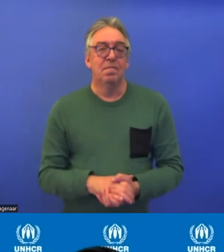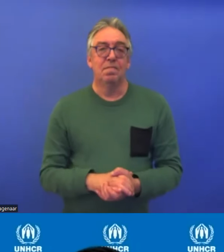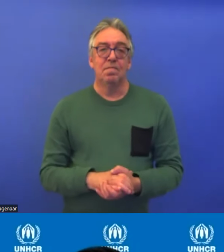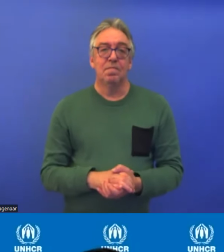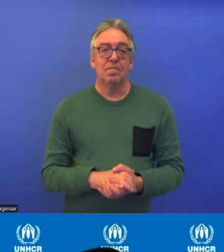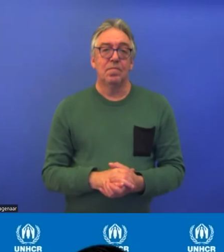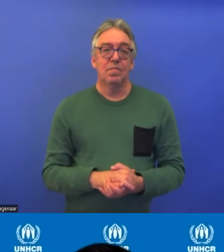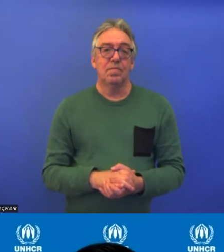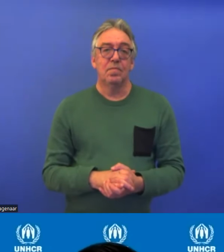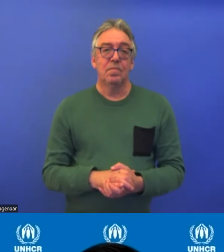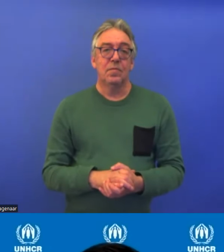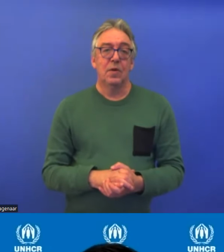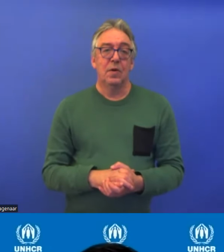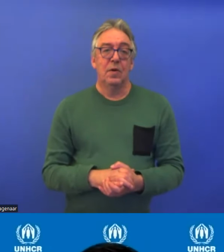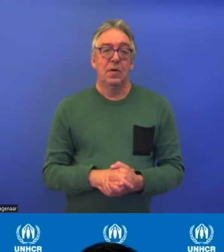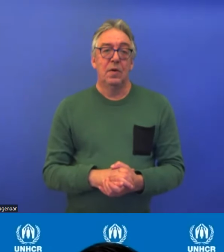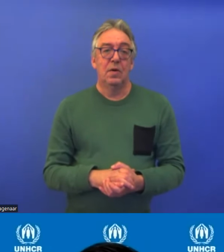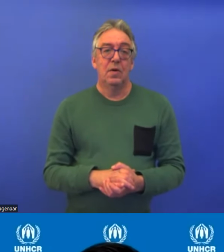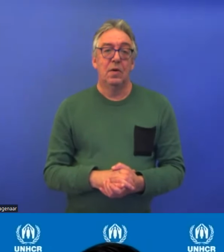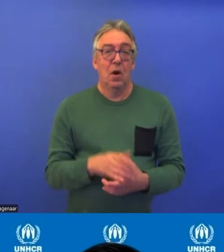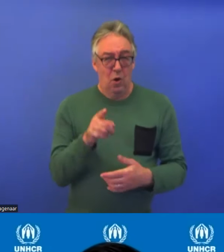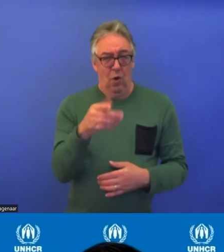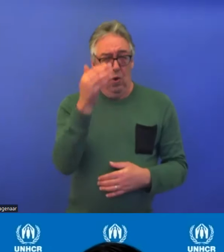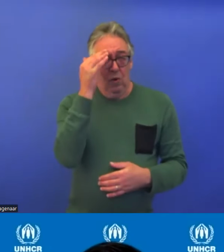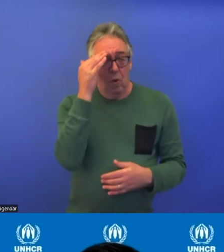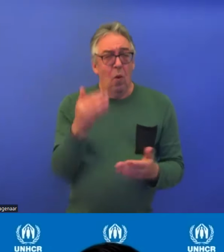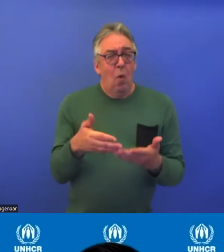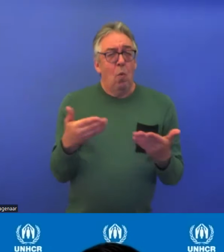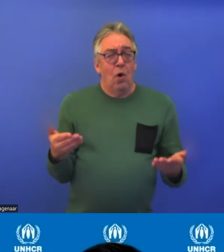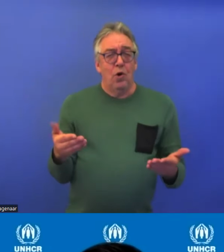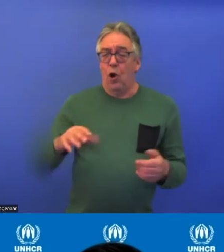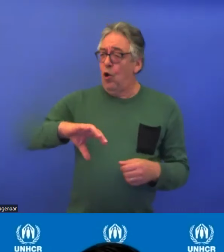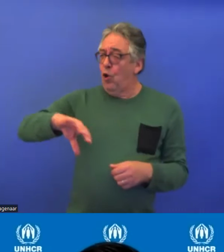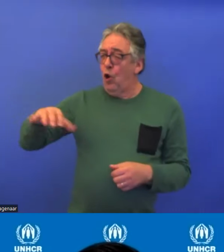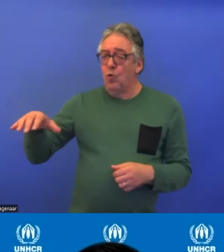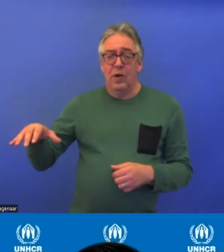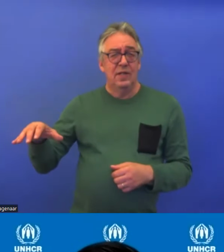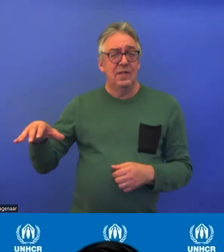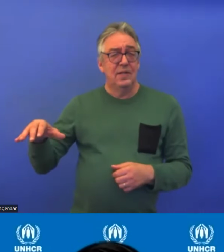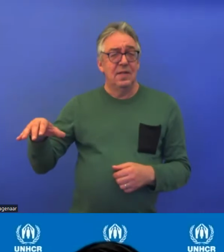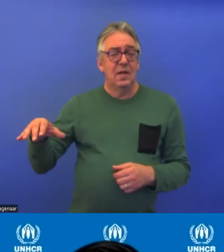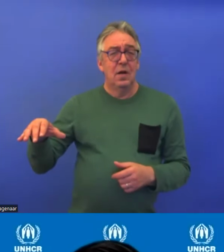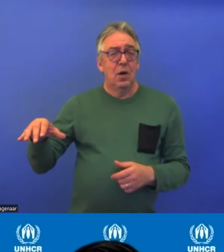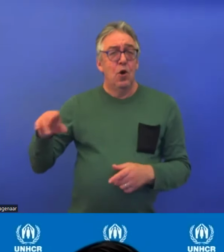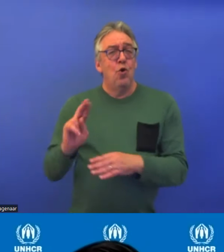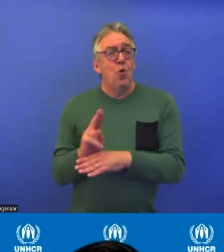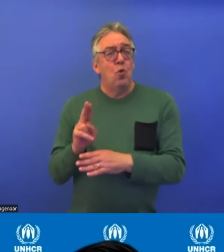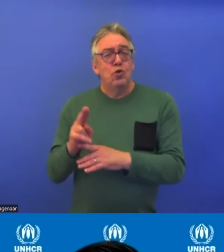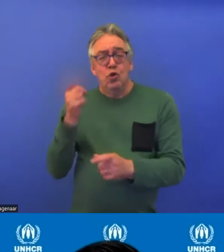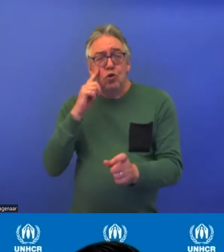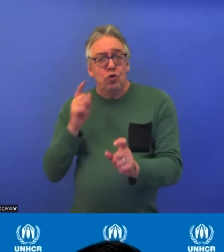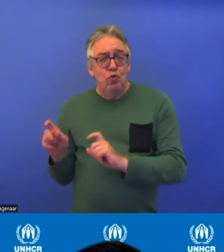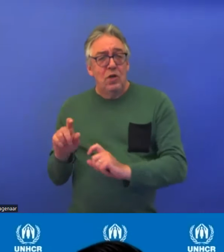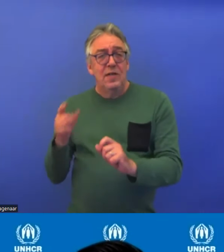which strategies other countries use in order to ratify the CRPD, and clarifying that those countries who